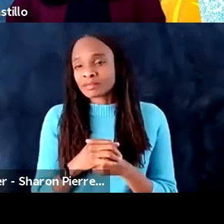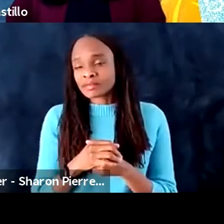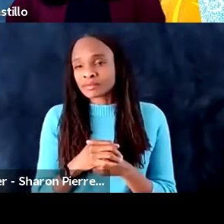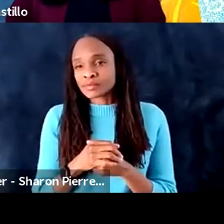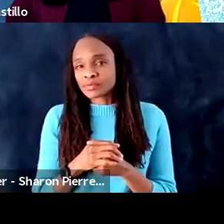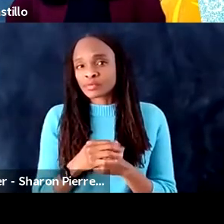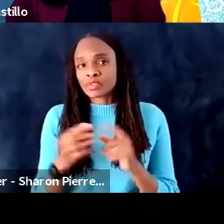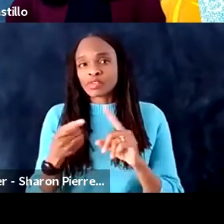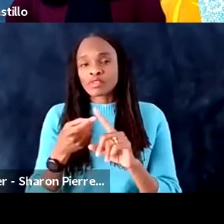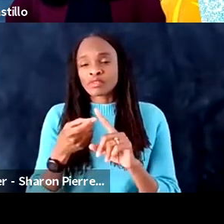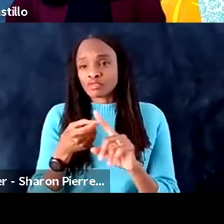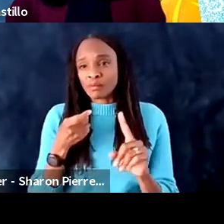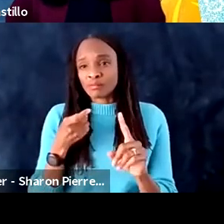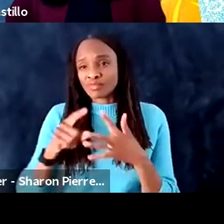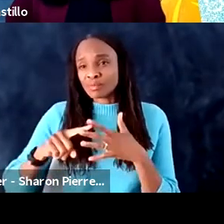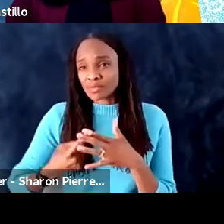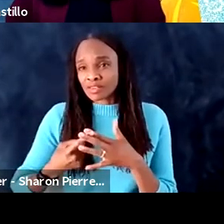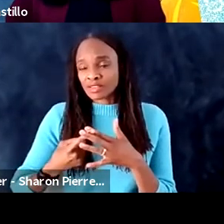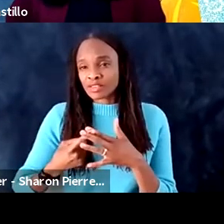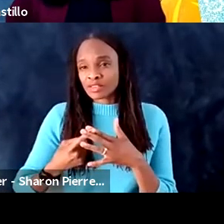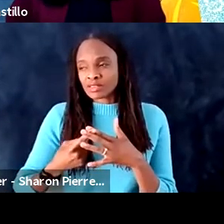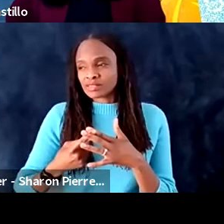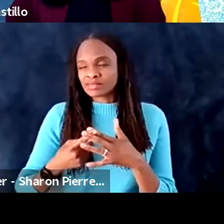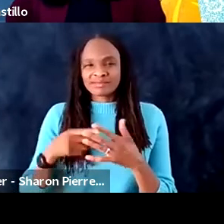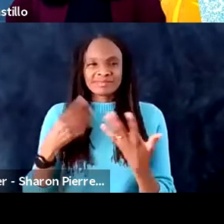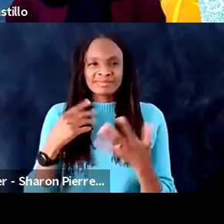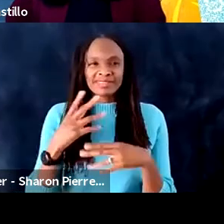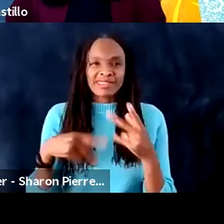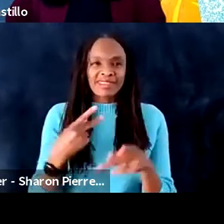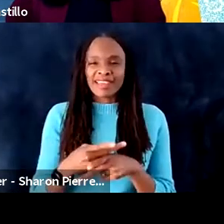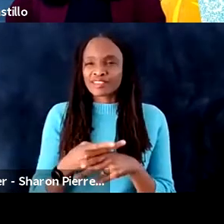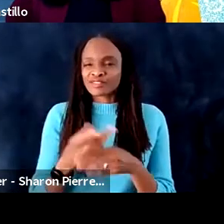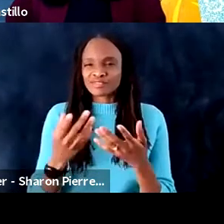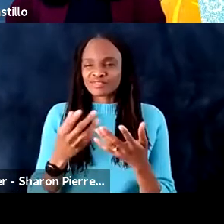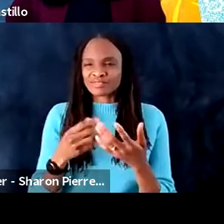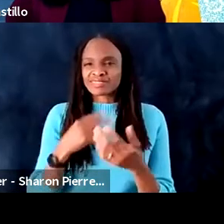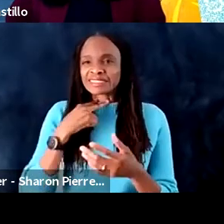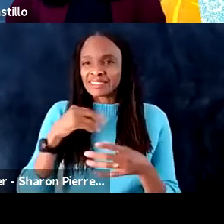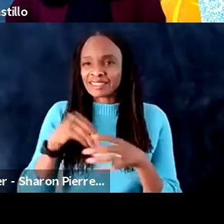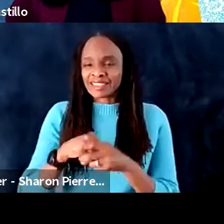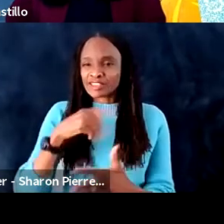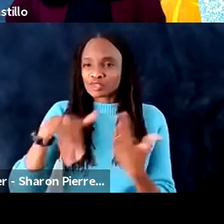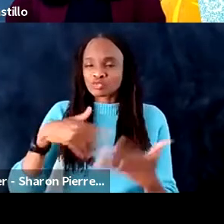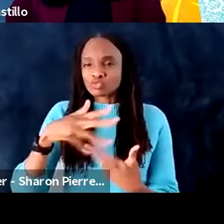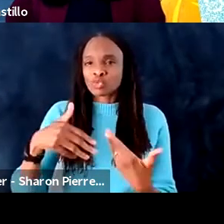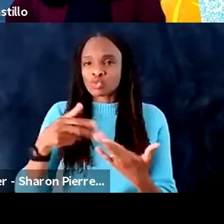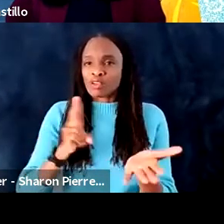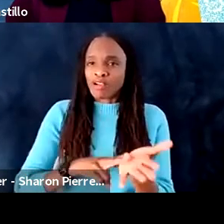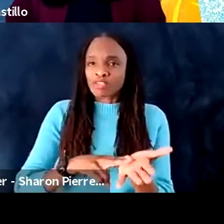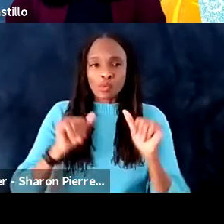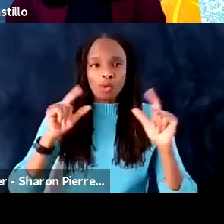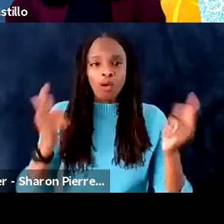from the very beginning, of the kind of Lockean social contract, and we're all in this together, and